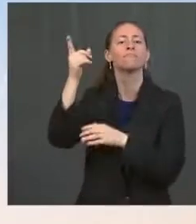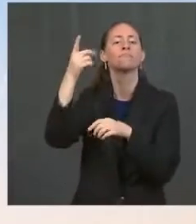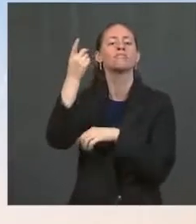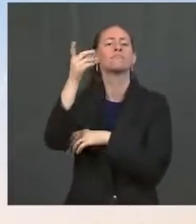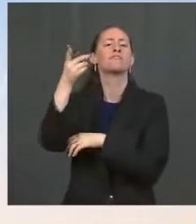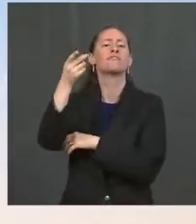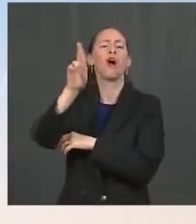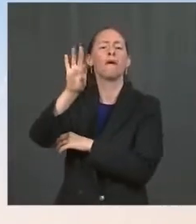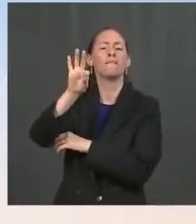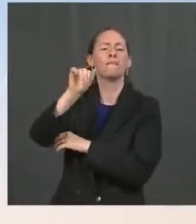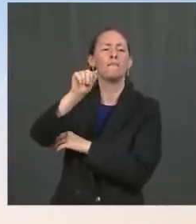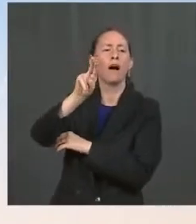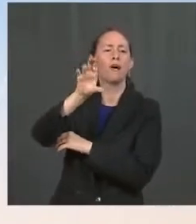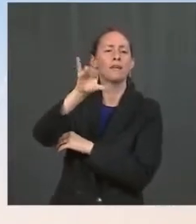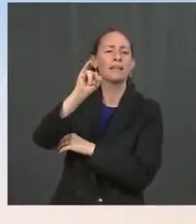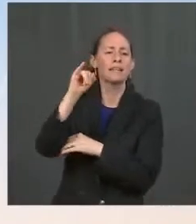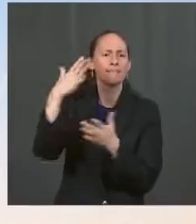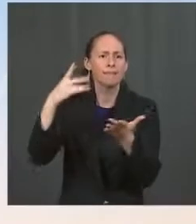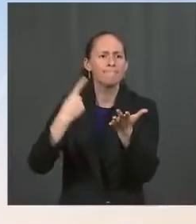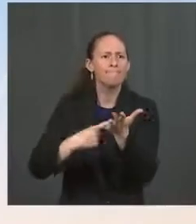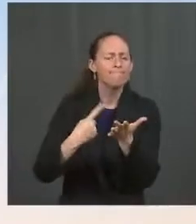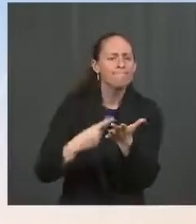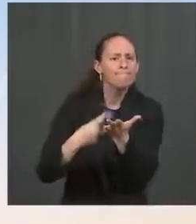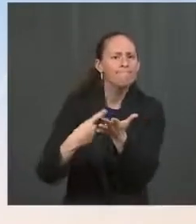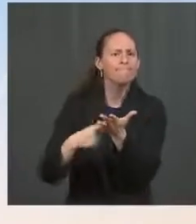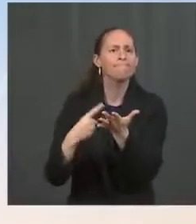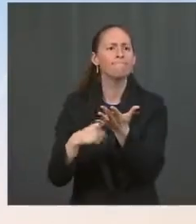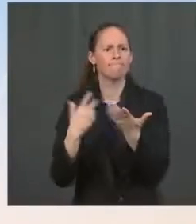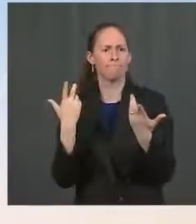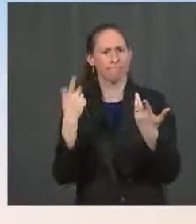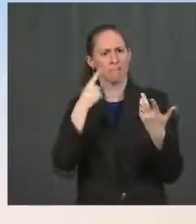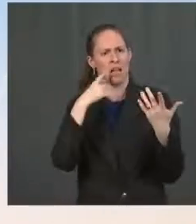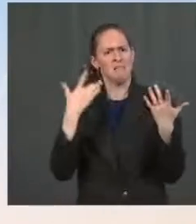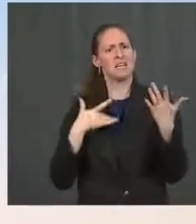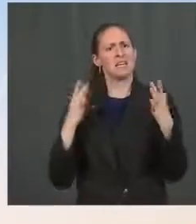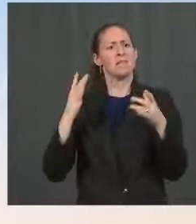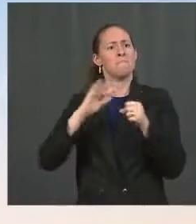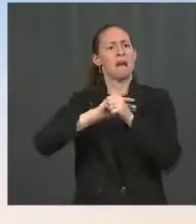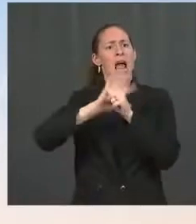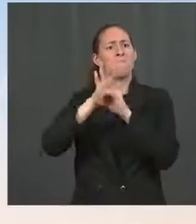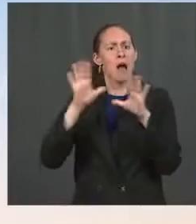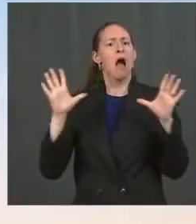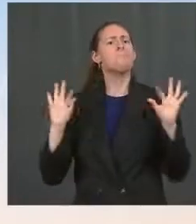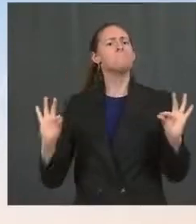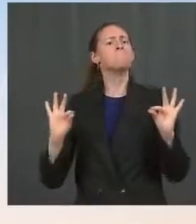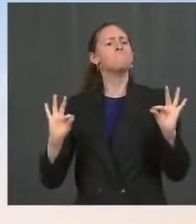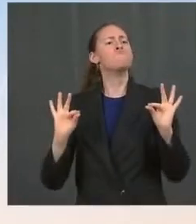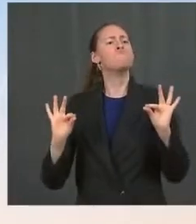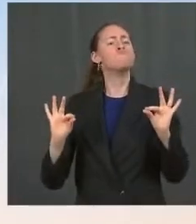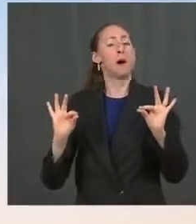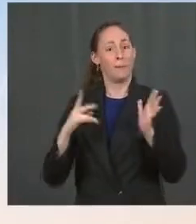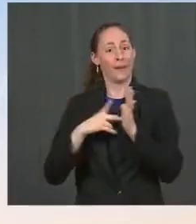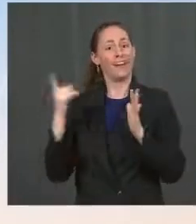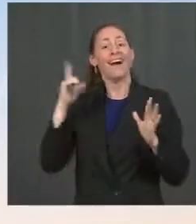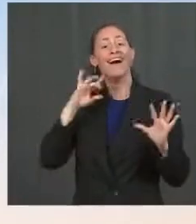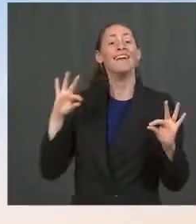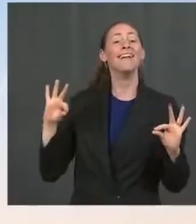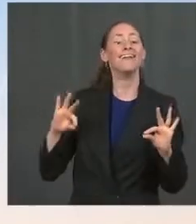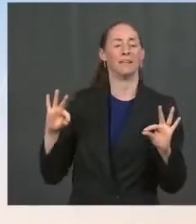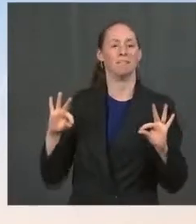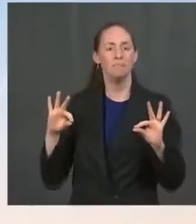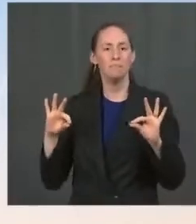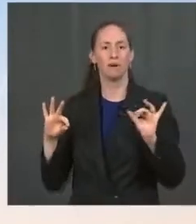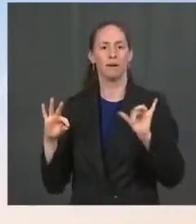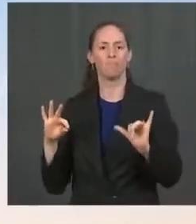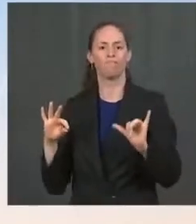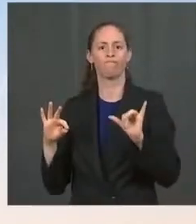virus. Was the president overconfident in July? Well, I think what we've said from the beginning here, and you all have covered, is that this is an